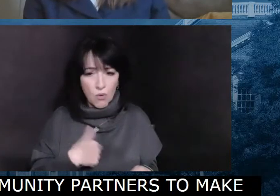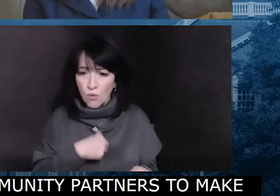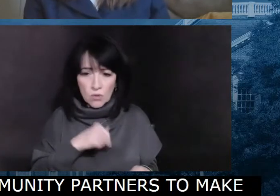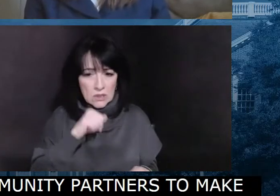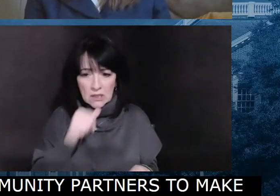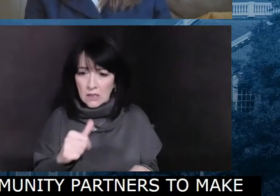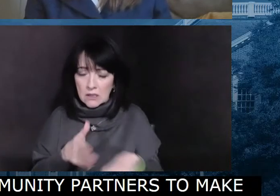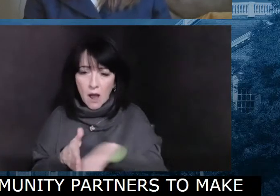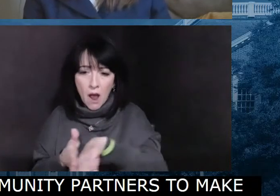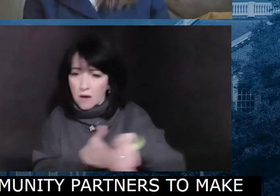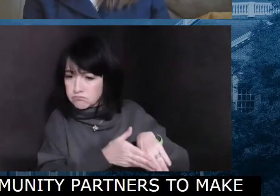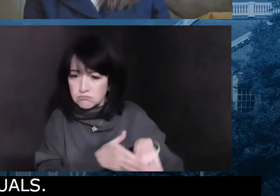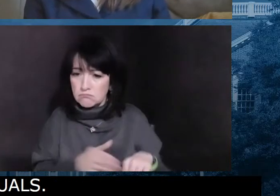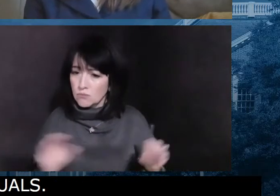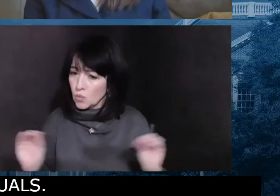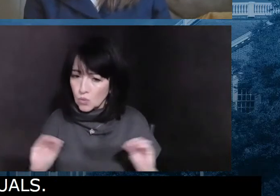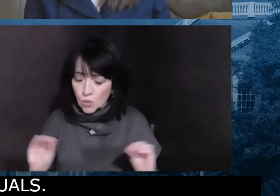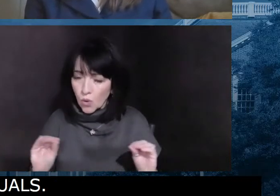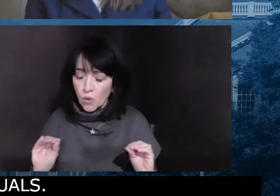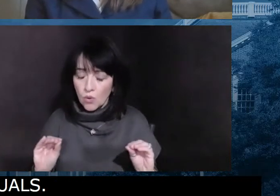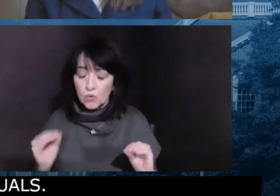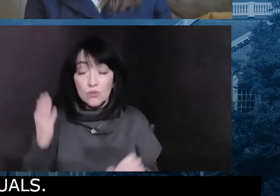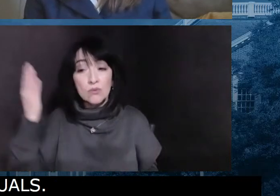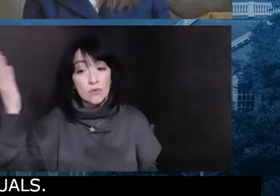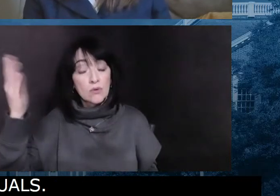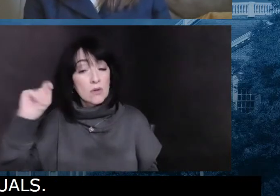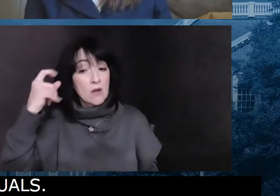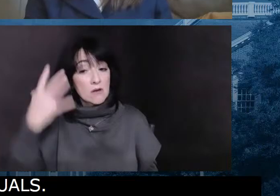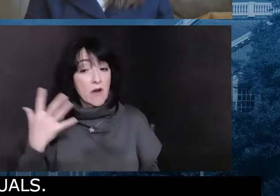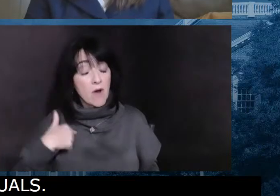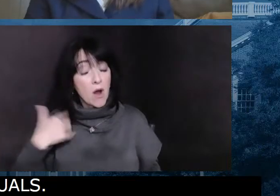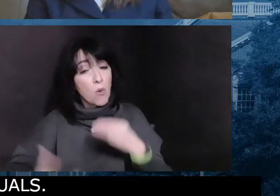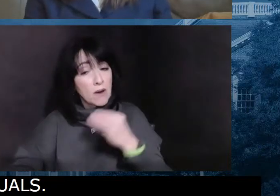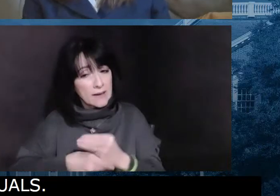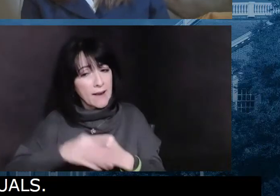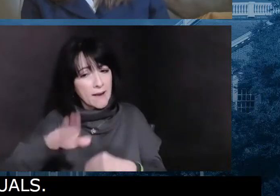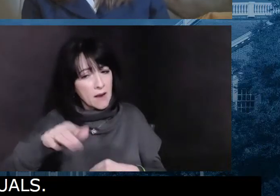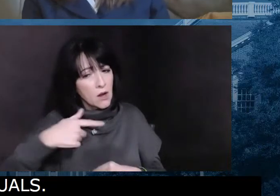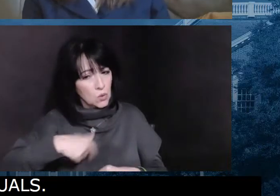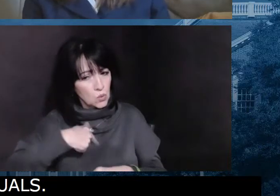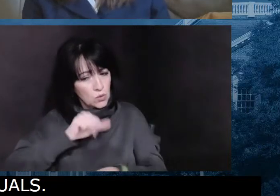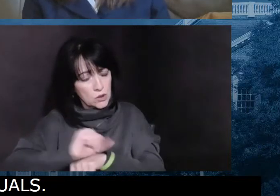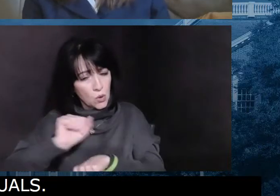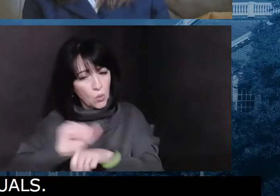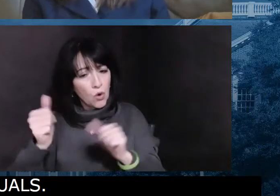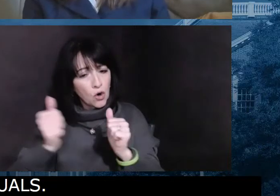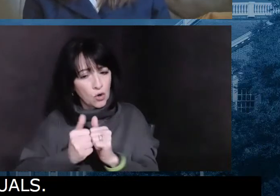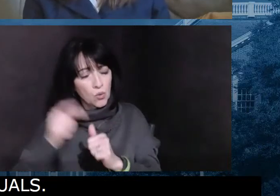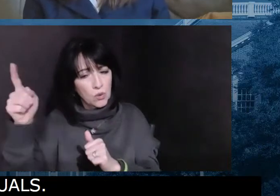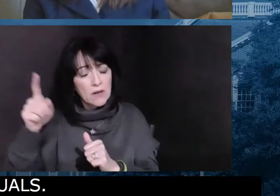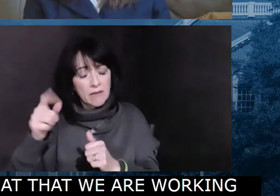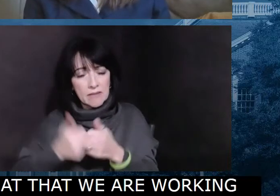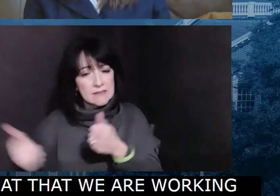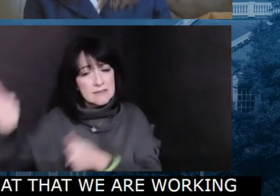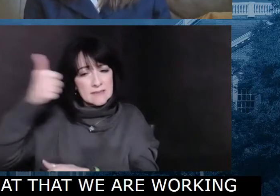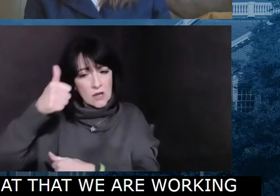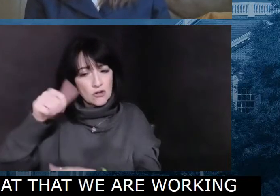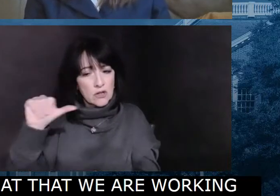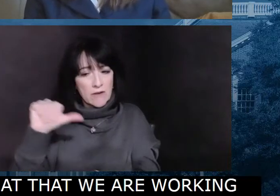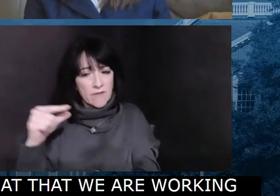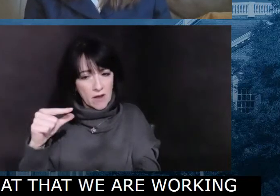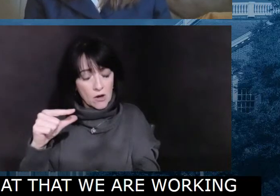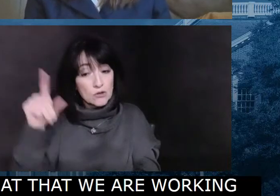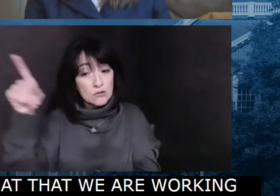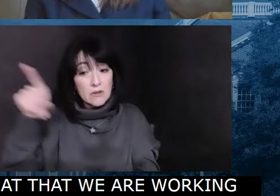working very closely, our Secretary of Agriculture, with the poultry processing companies